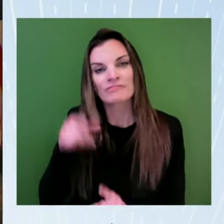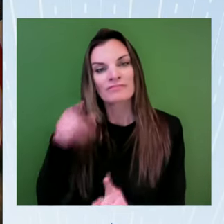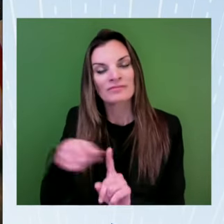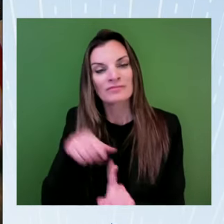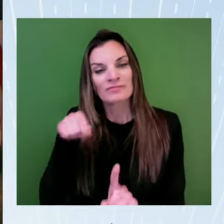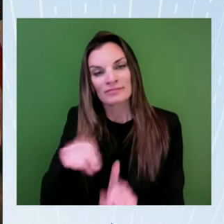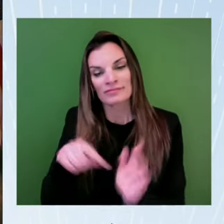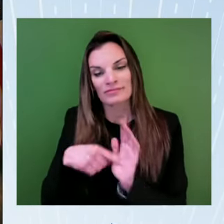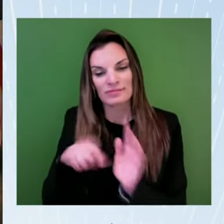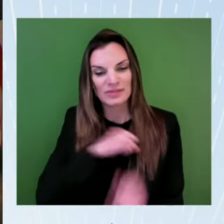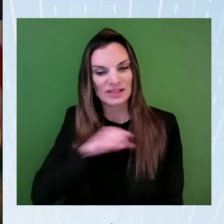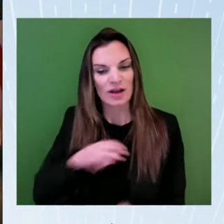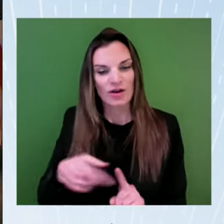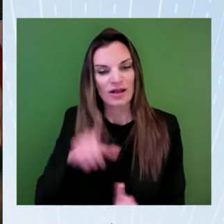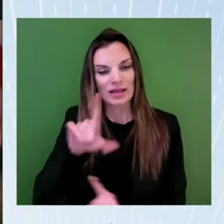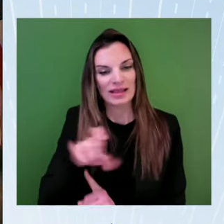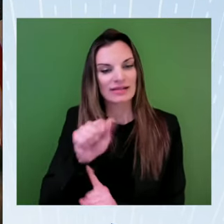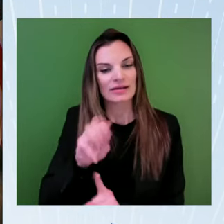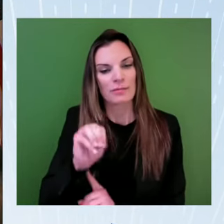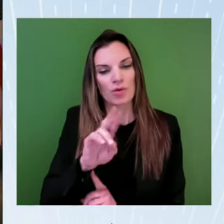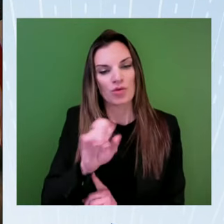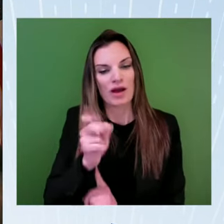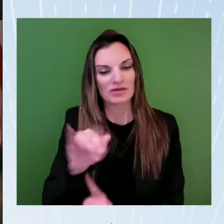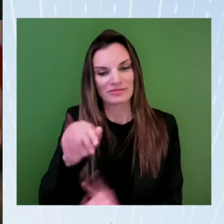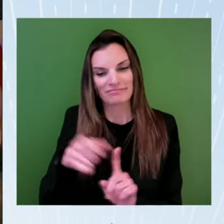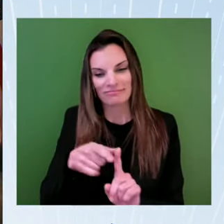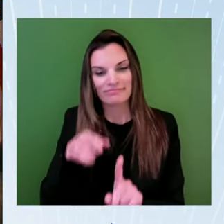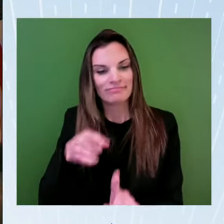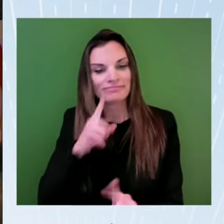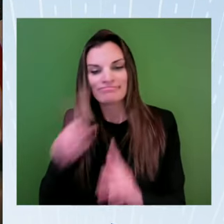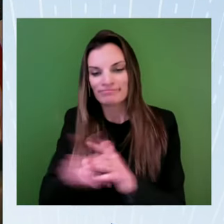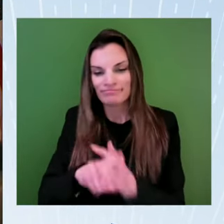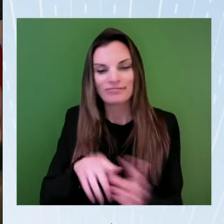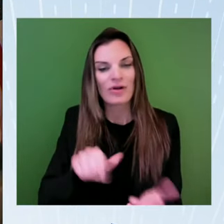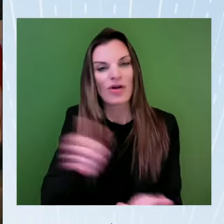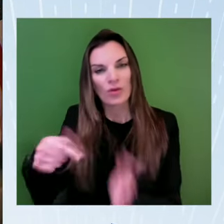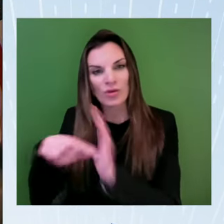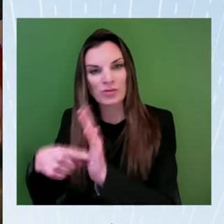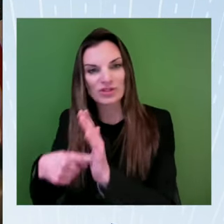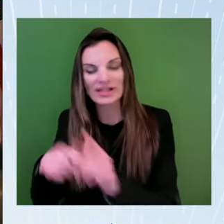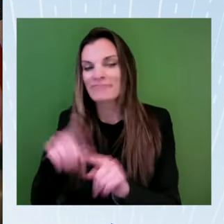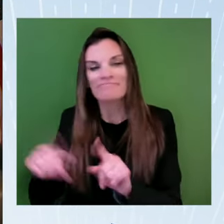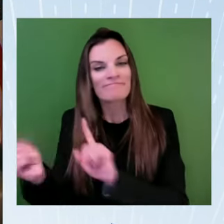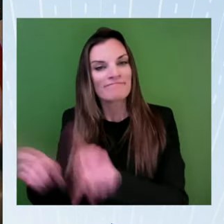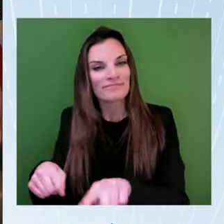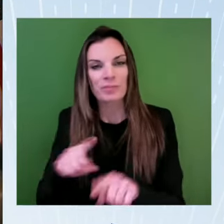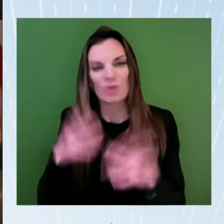Turner of Ohio couldn't make it, we give our thanks to them as well.